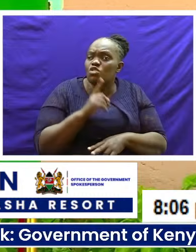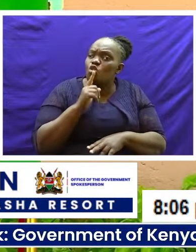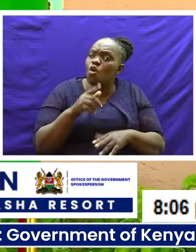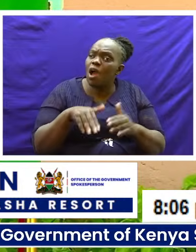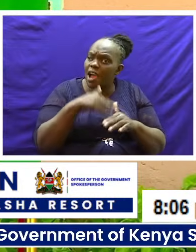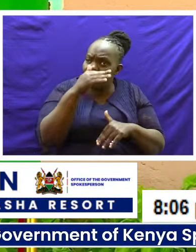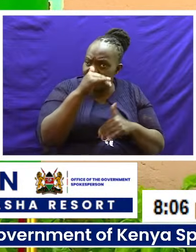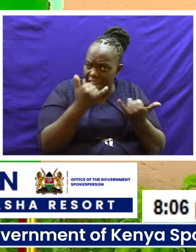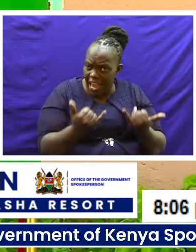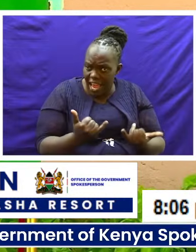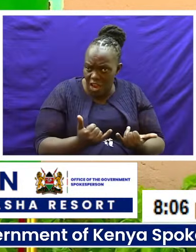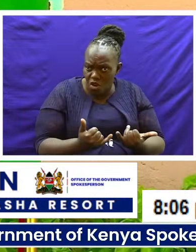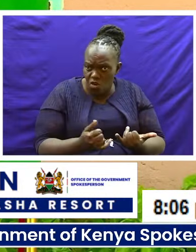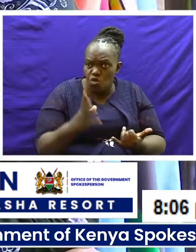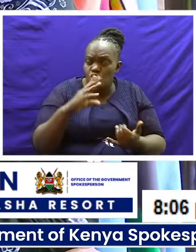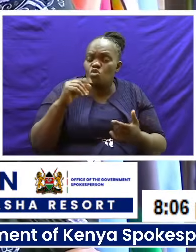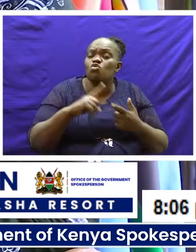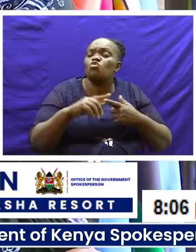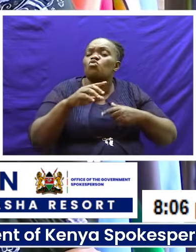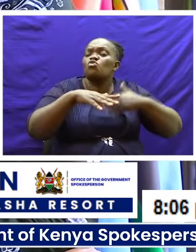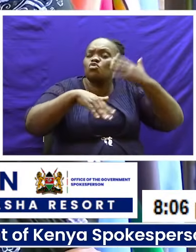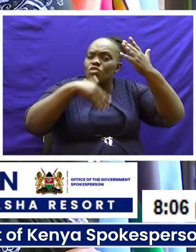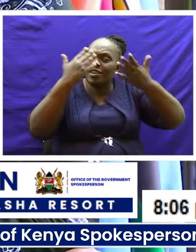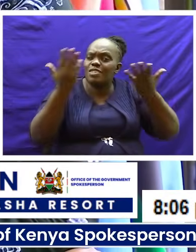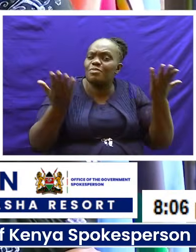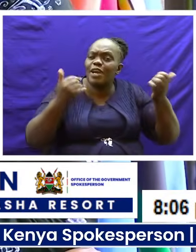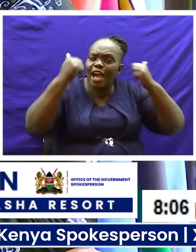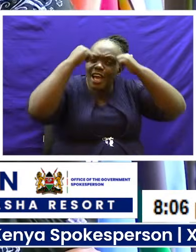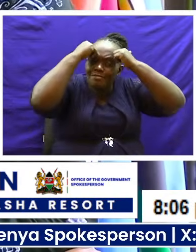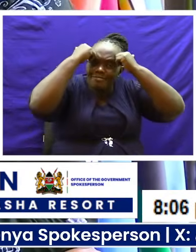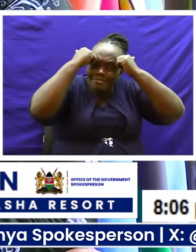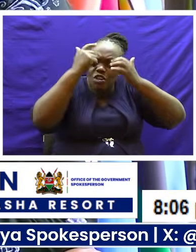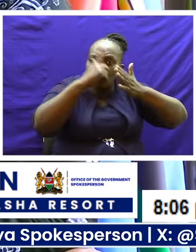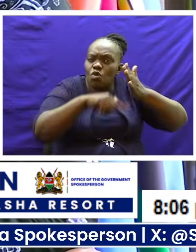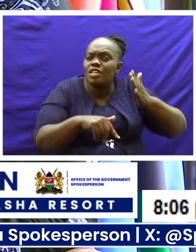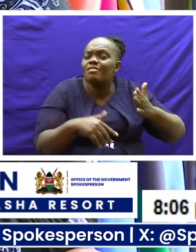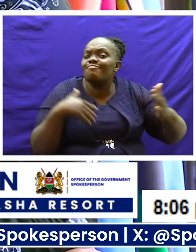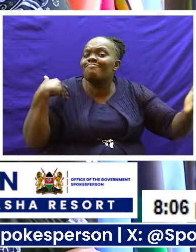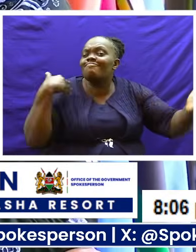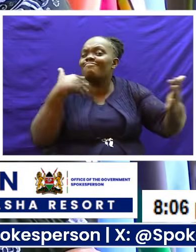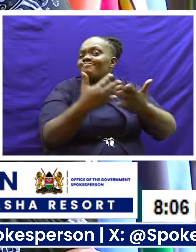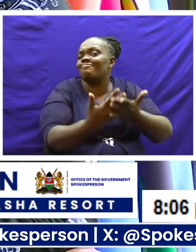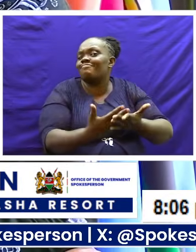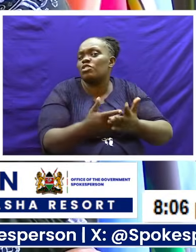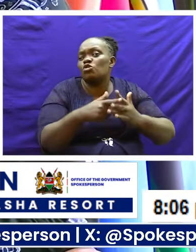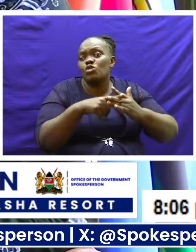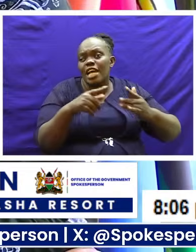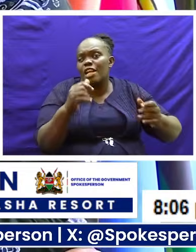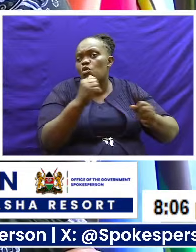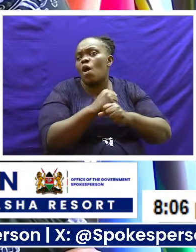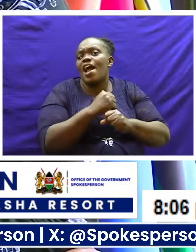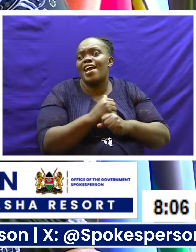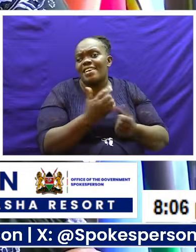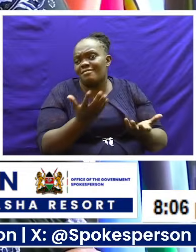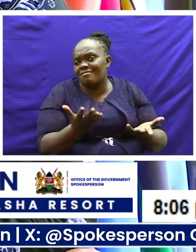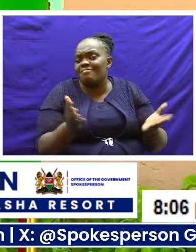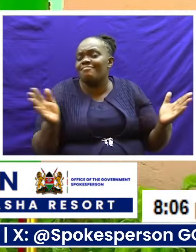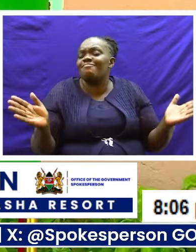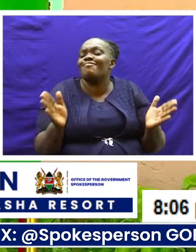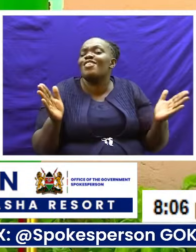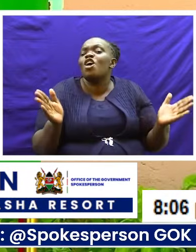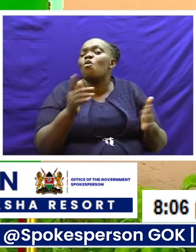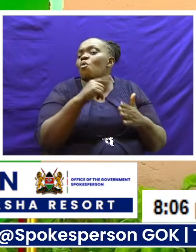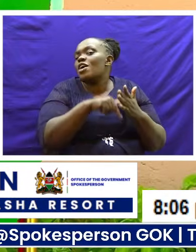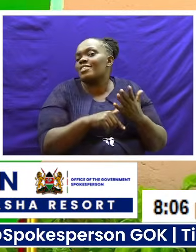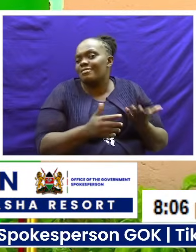now, where did you go to university? What did you study? And tell us up to the point now you start working, and what motivates you?